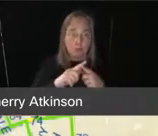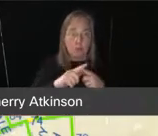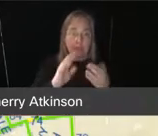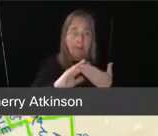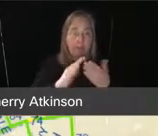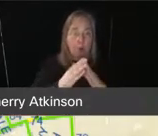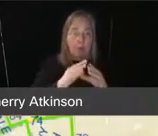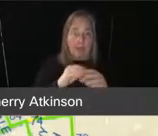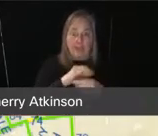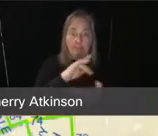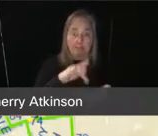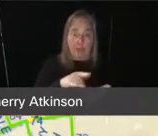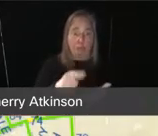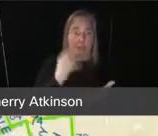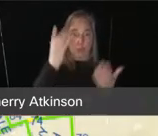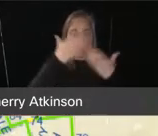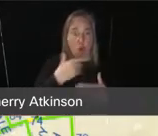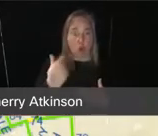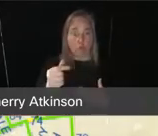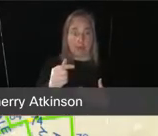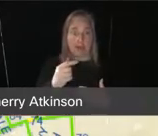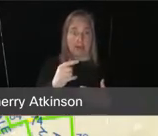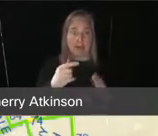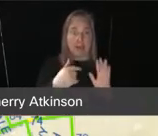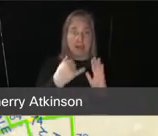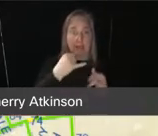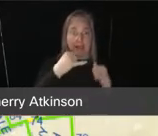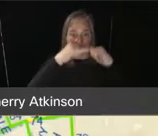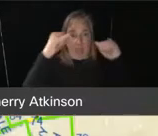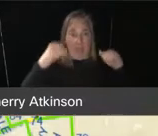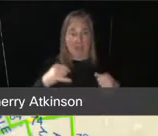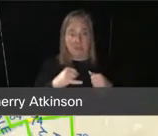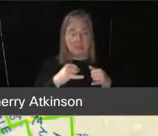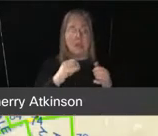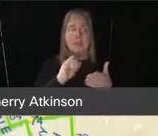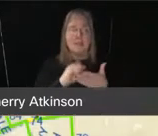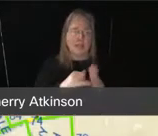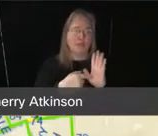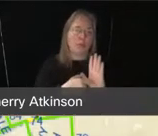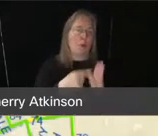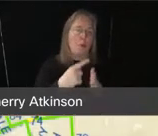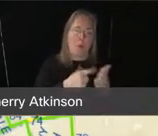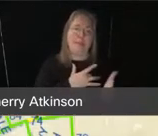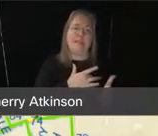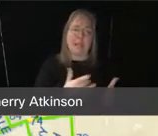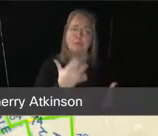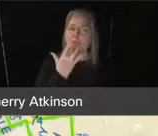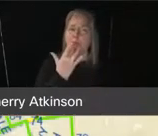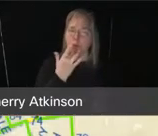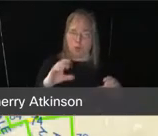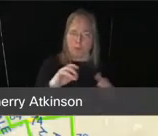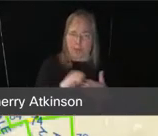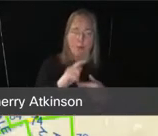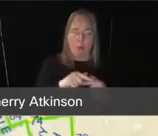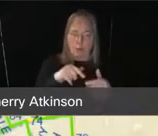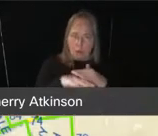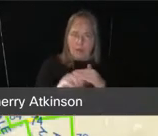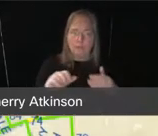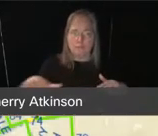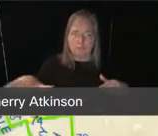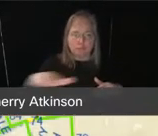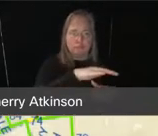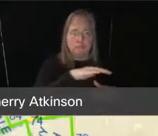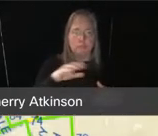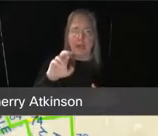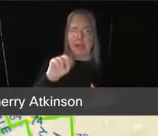that has the darker green line, this is a representation of what we would like to typically do. When we go into a neighborhood, we do the entire neighborhood, all